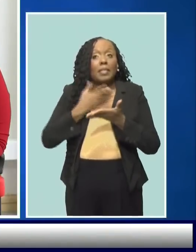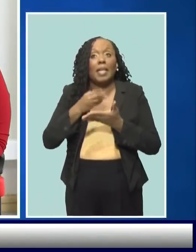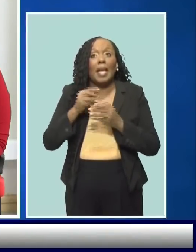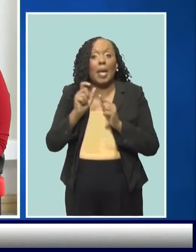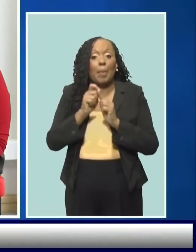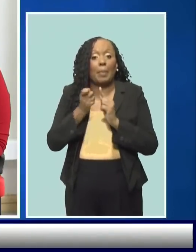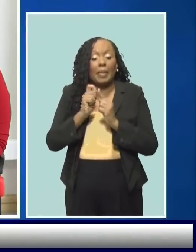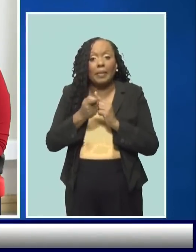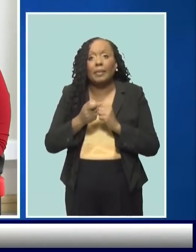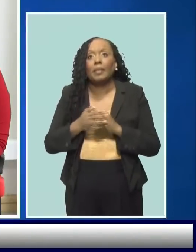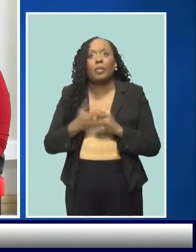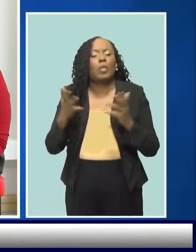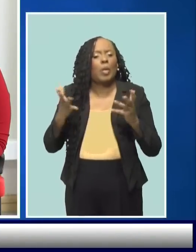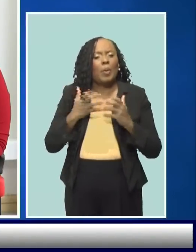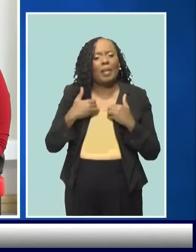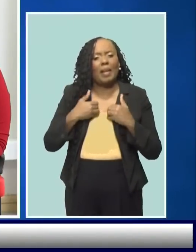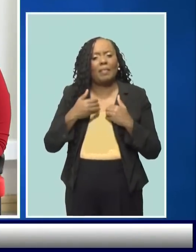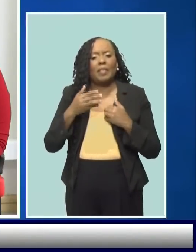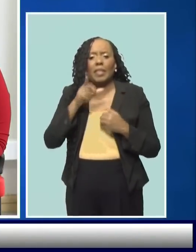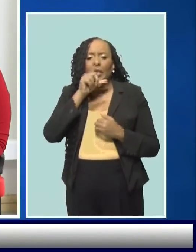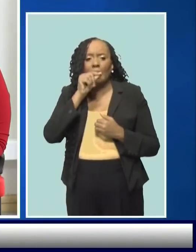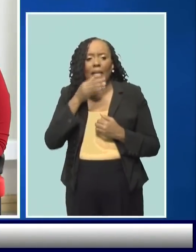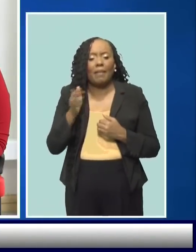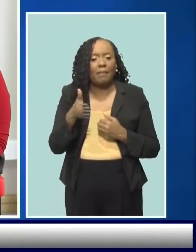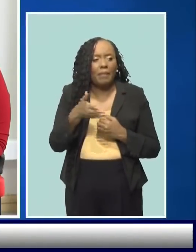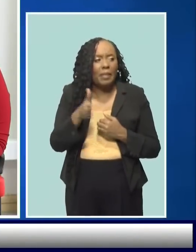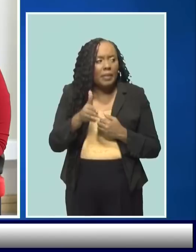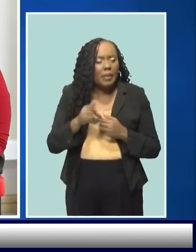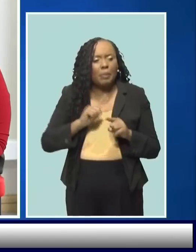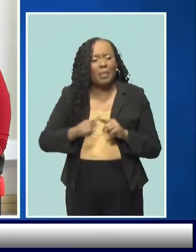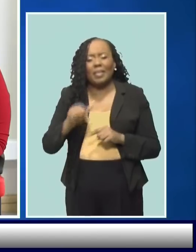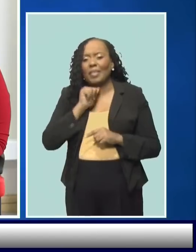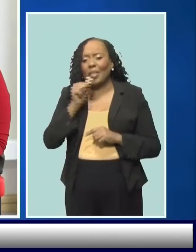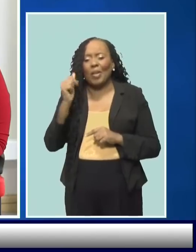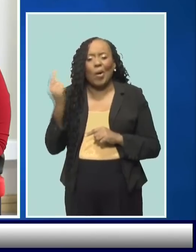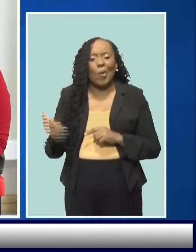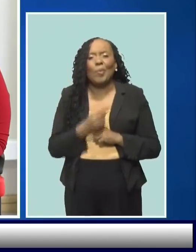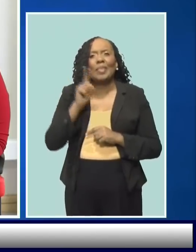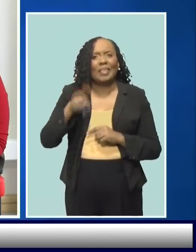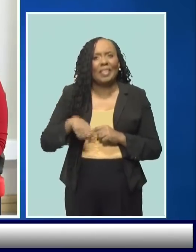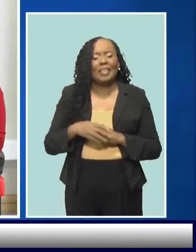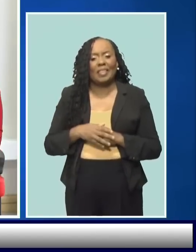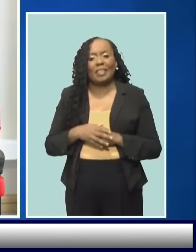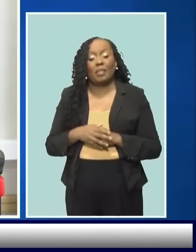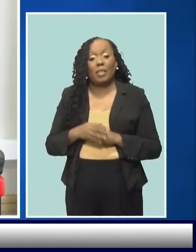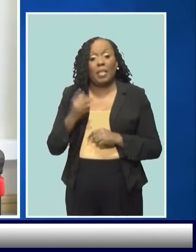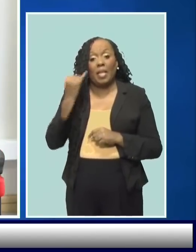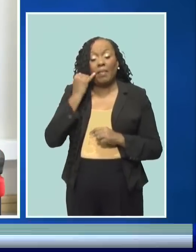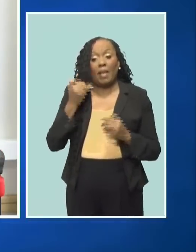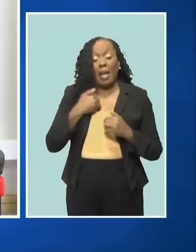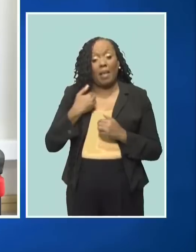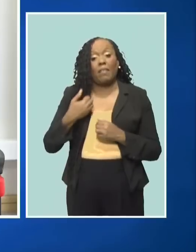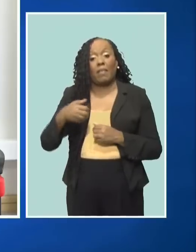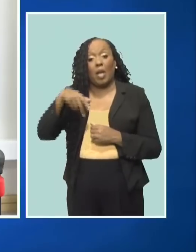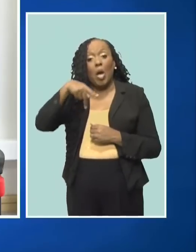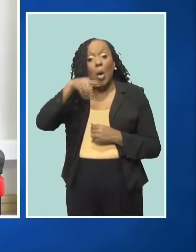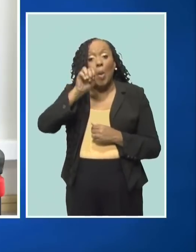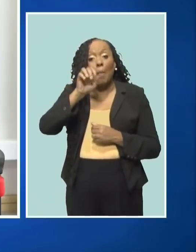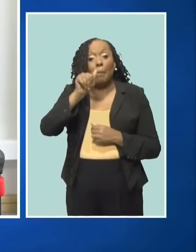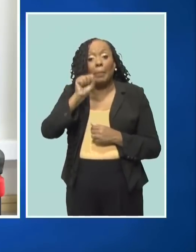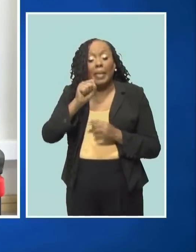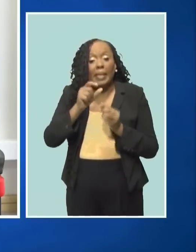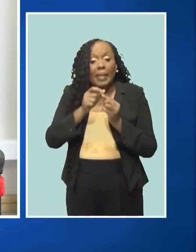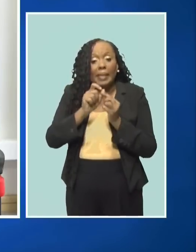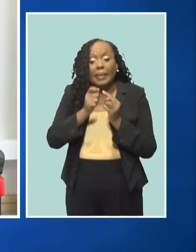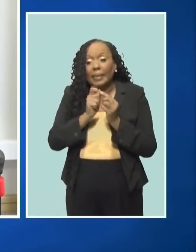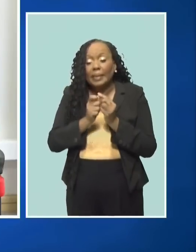love to have the chicken or the fish along with it, but it is not necessarily needed because that contains, once we have the amount of those legumes or those